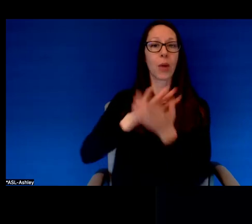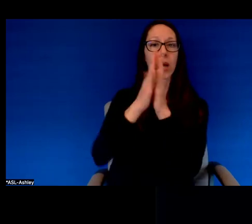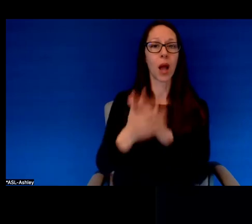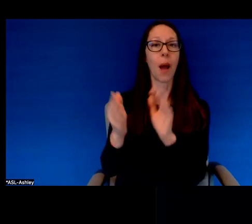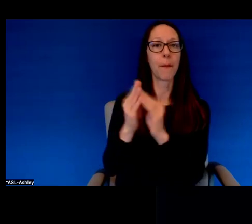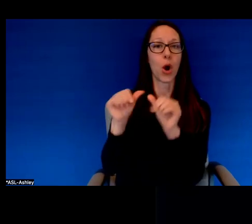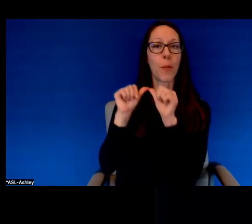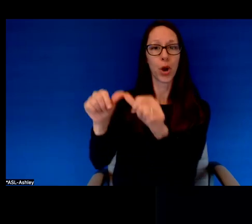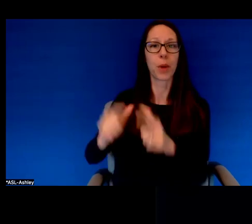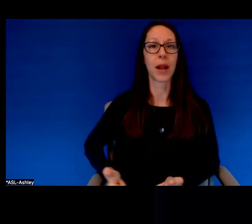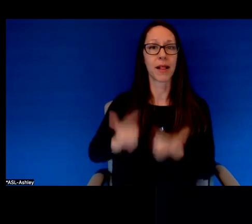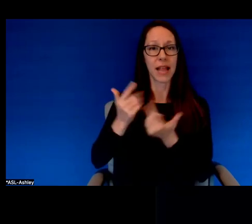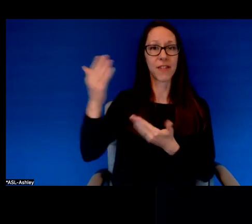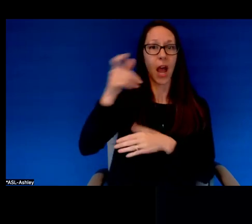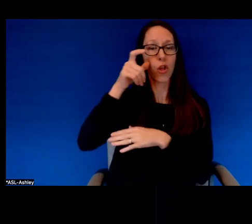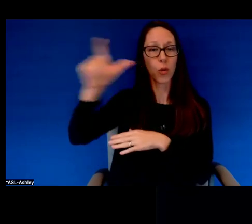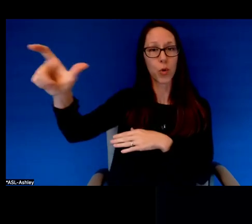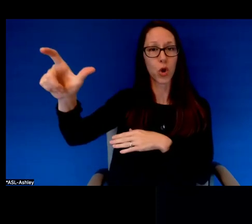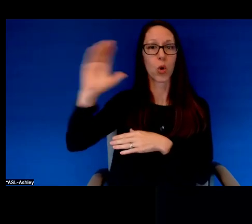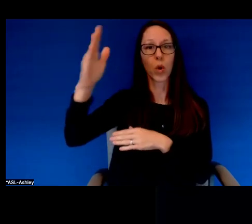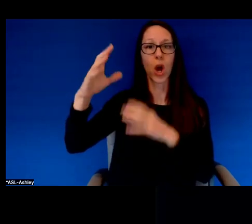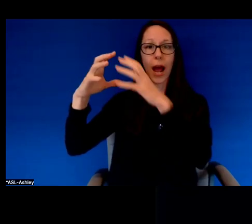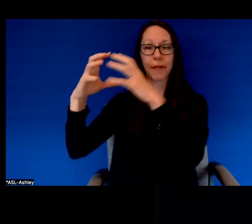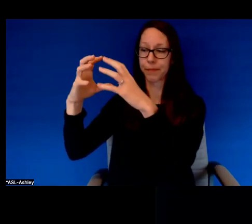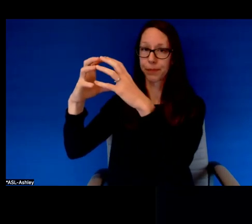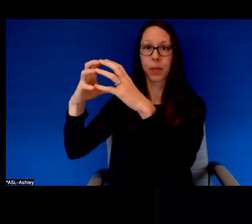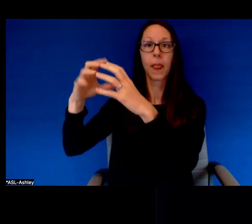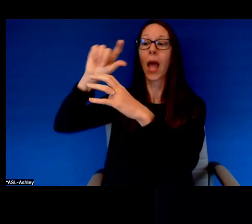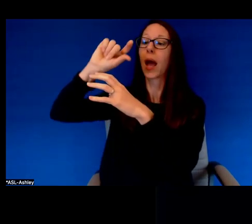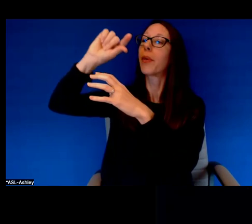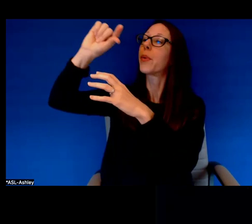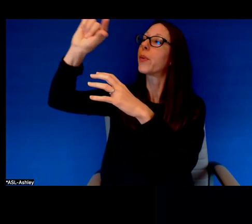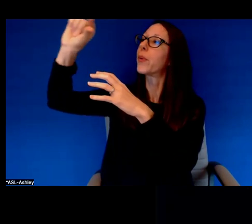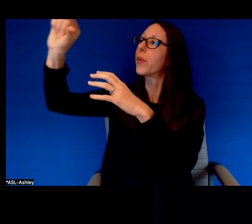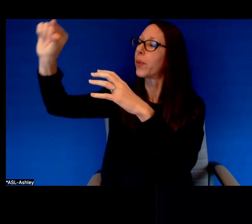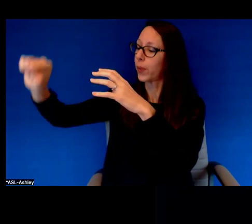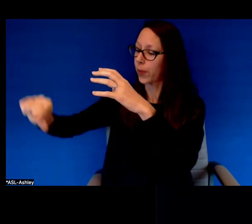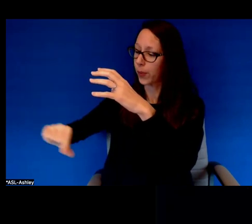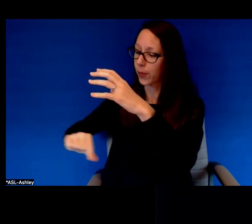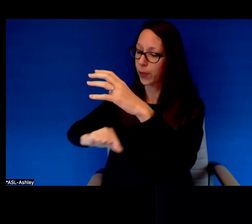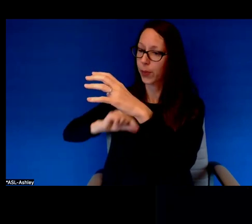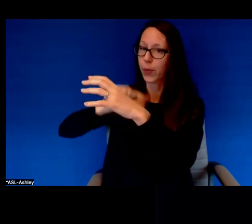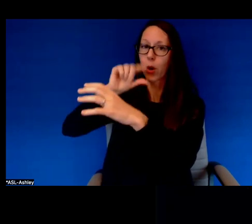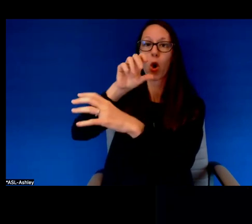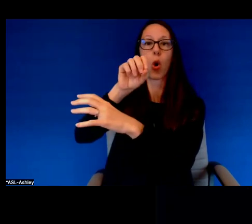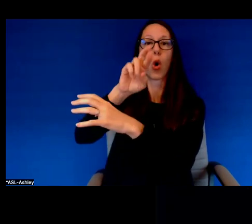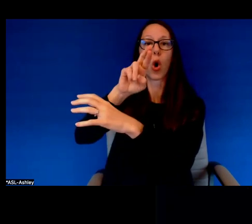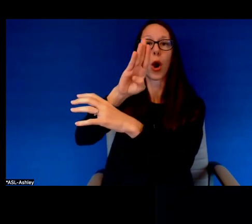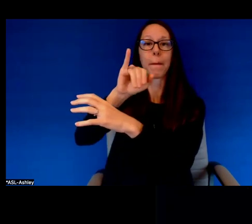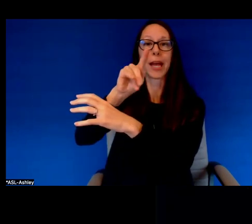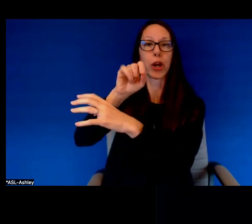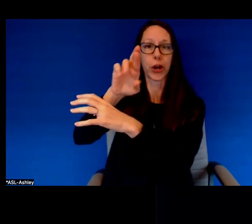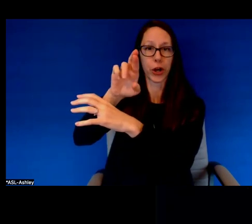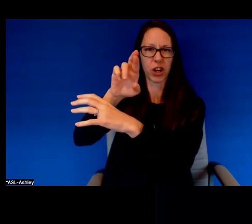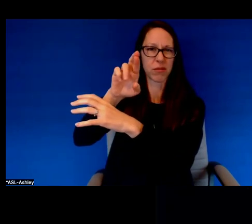lunar orbiter called the Gateway. And the spaceships will be sent from Earth to the lunar orbiter, where some people will